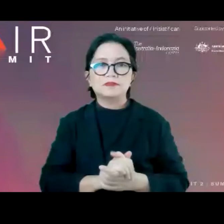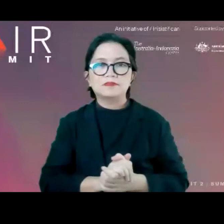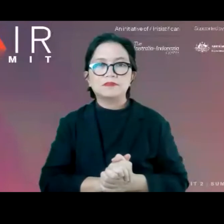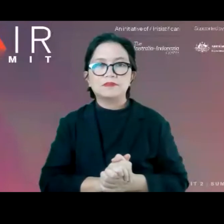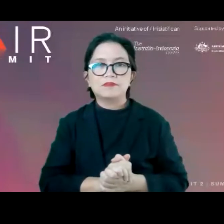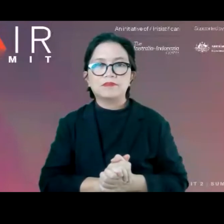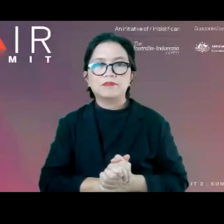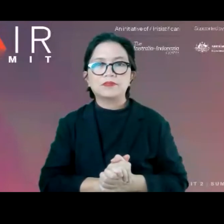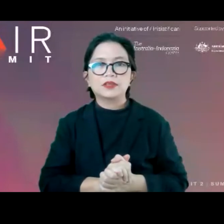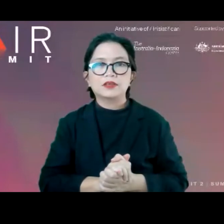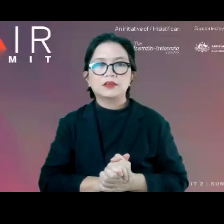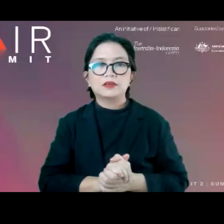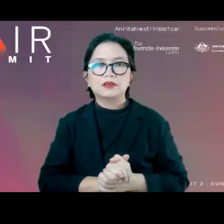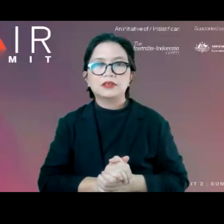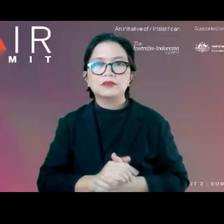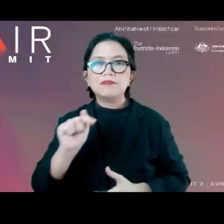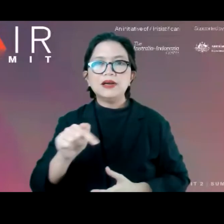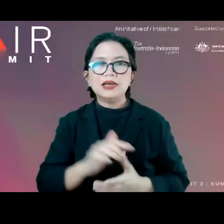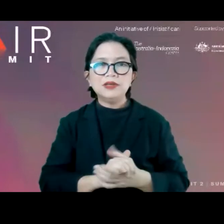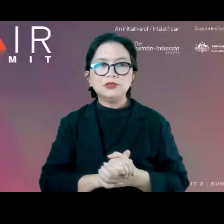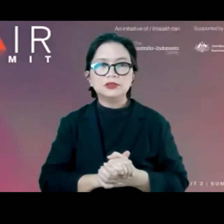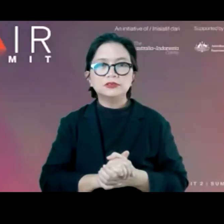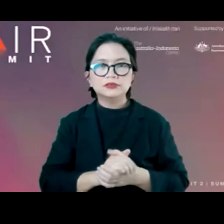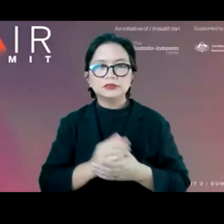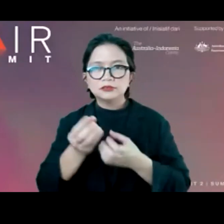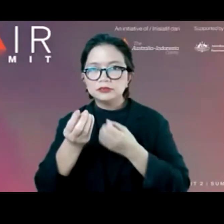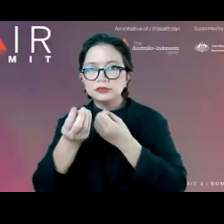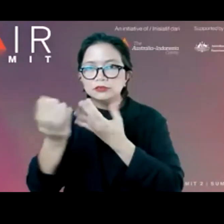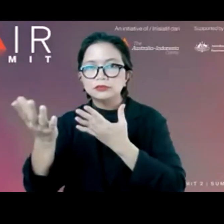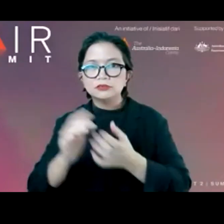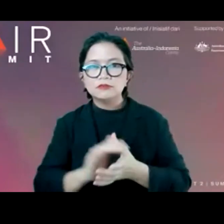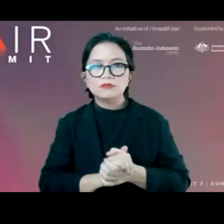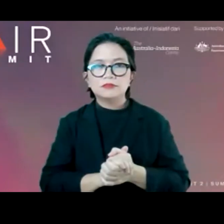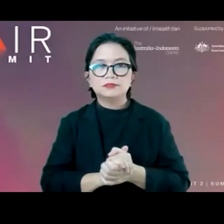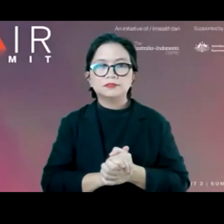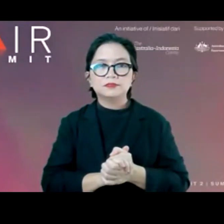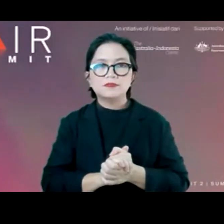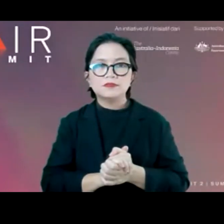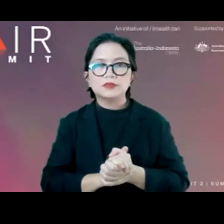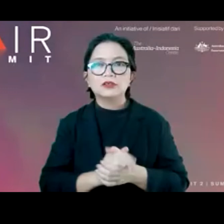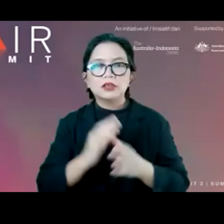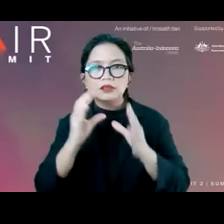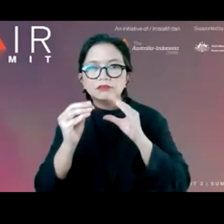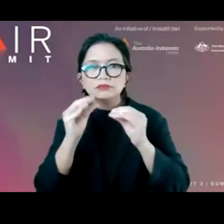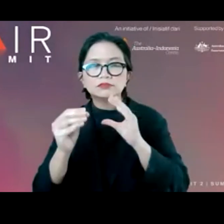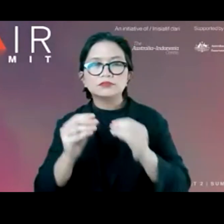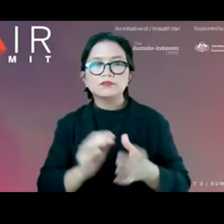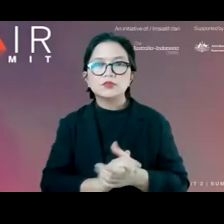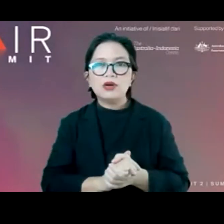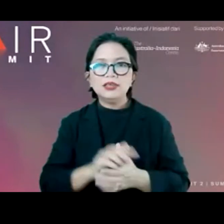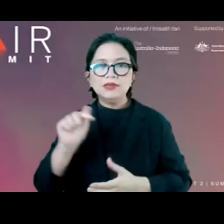And indeed, where to start? I have just a few minutes to try and discuss some very different issues.